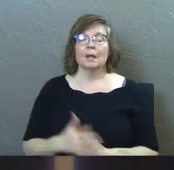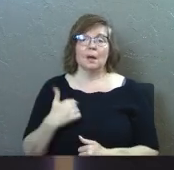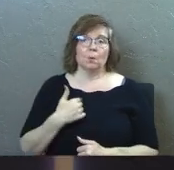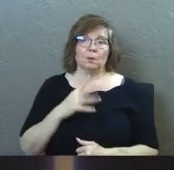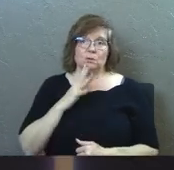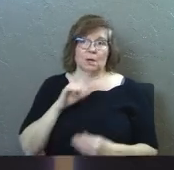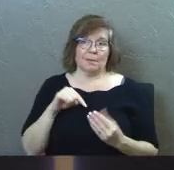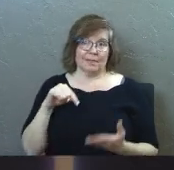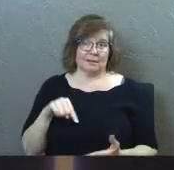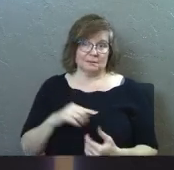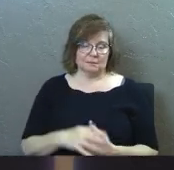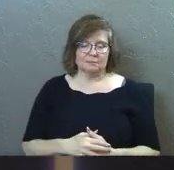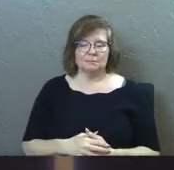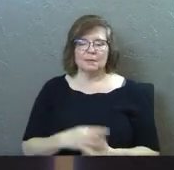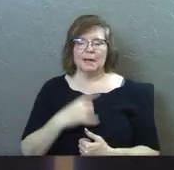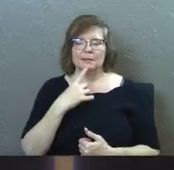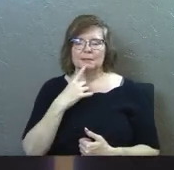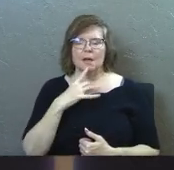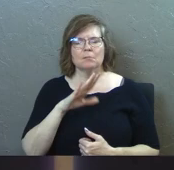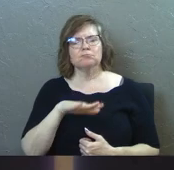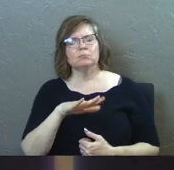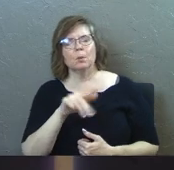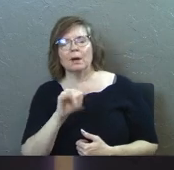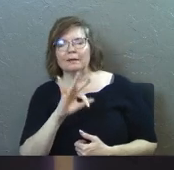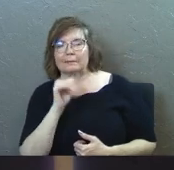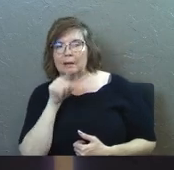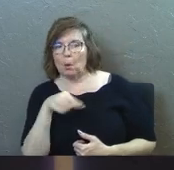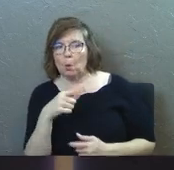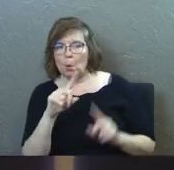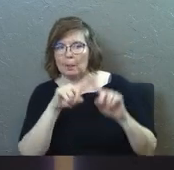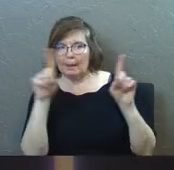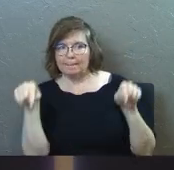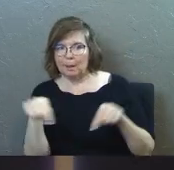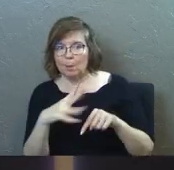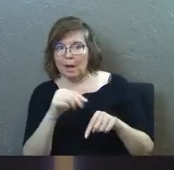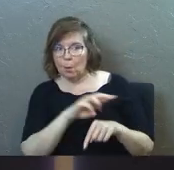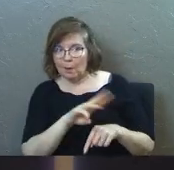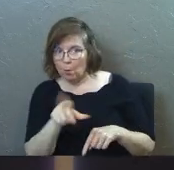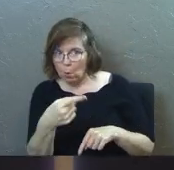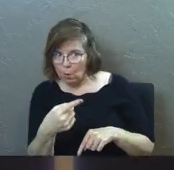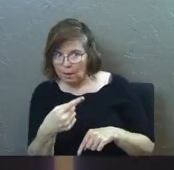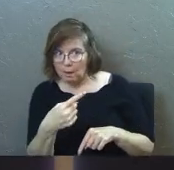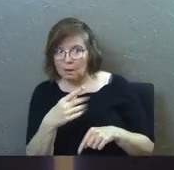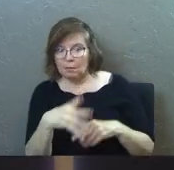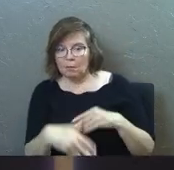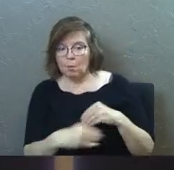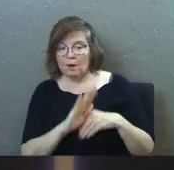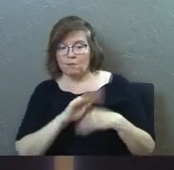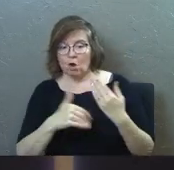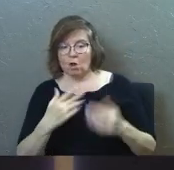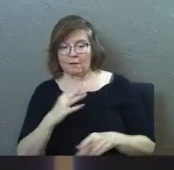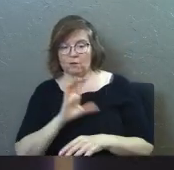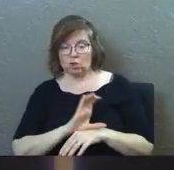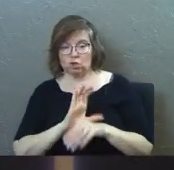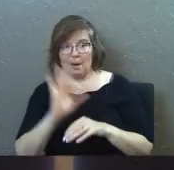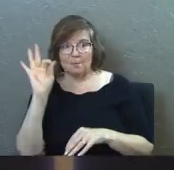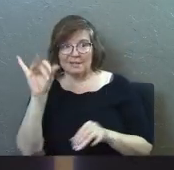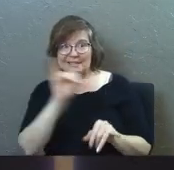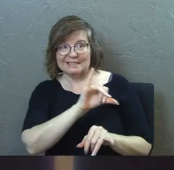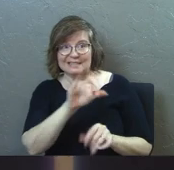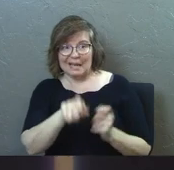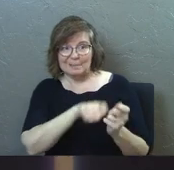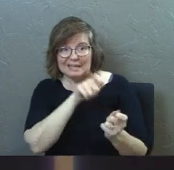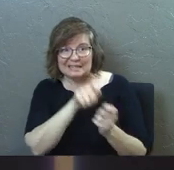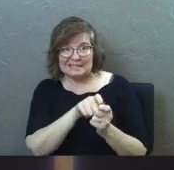we were talking about this. And he said, what if we don't just do a billboard and a website? What if all of our churches preach the same